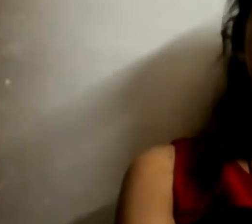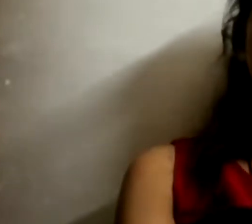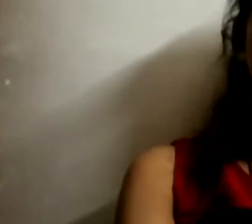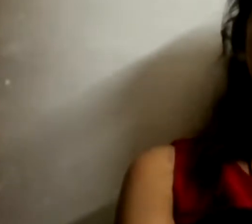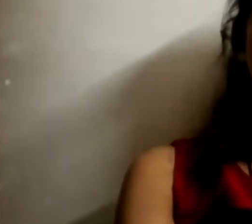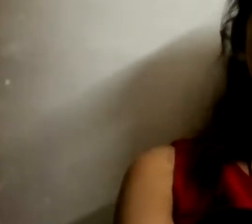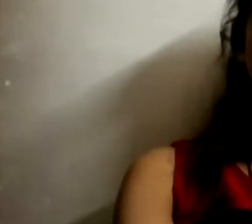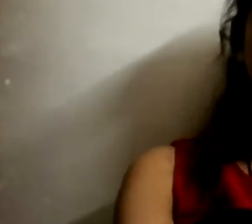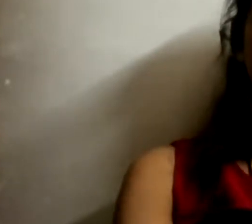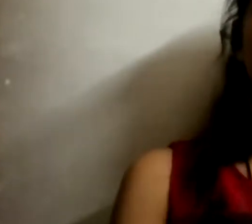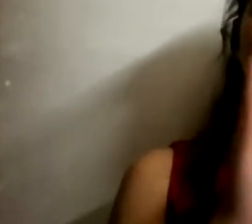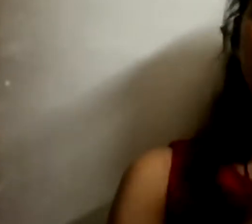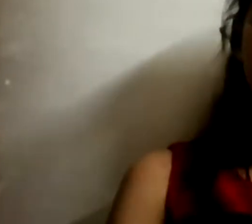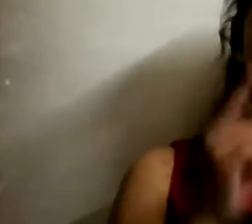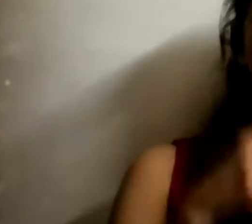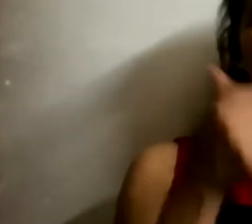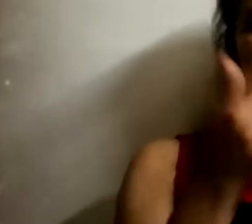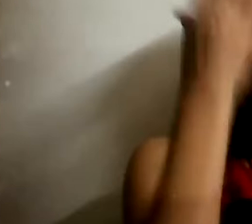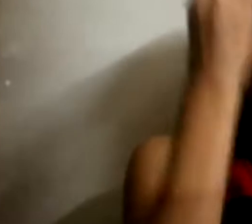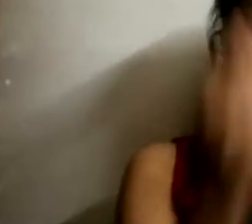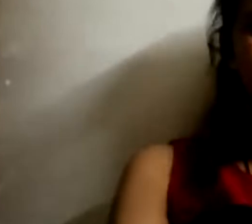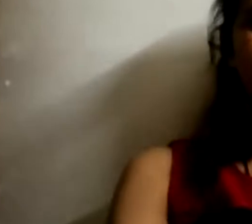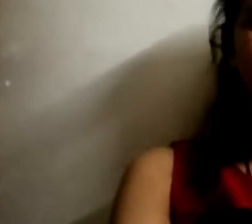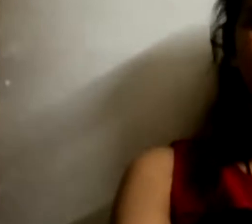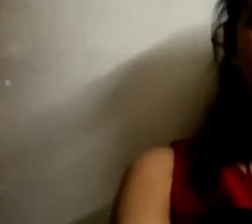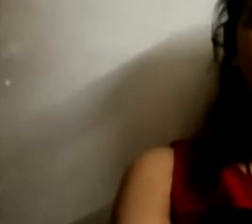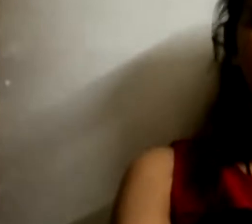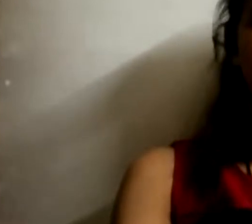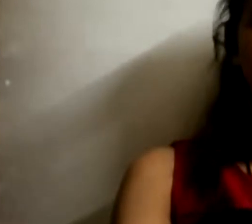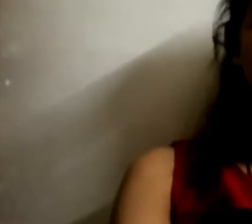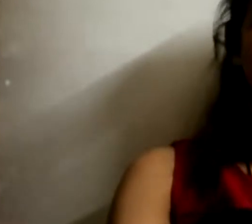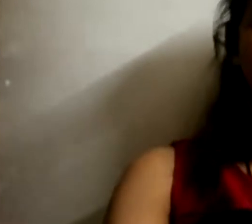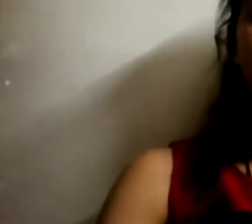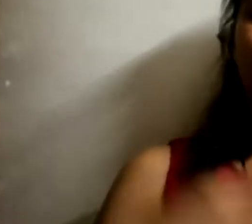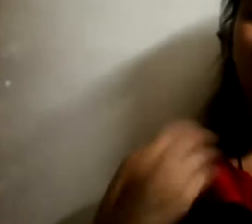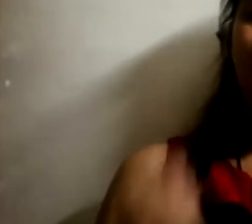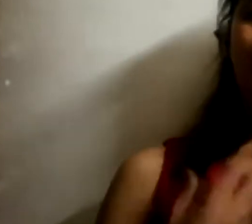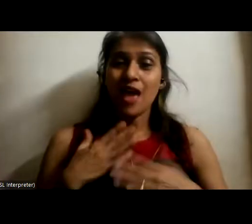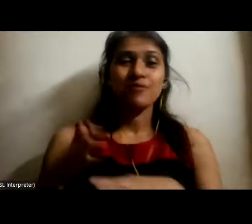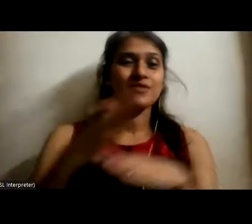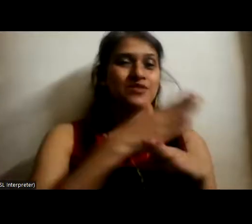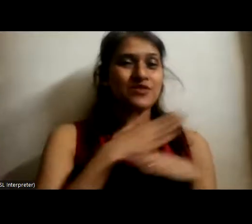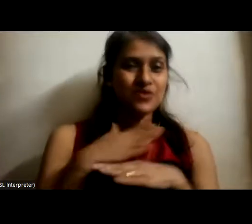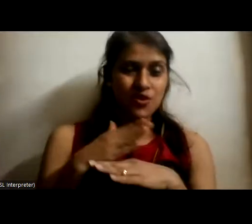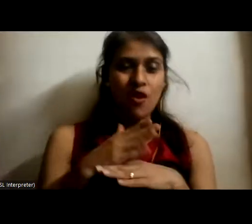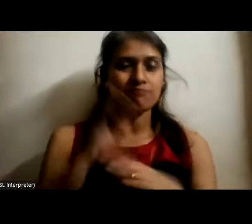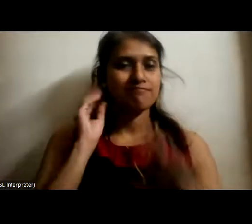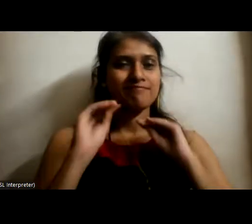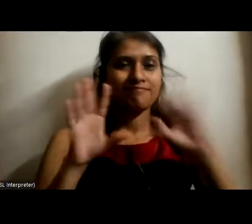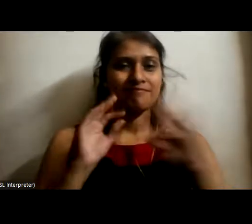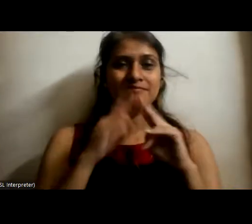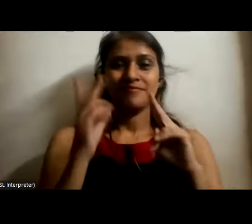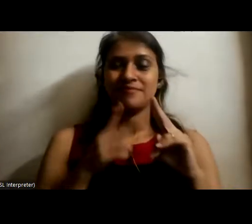Namaskar and good evening. I'm delighted to be with all of you and share a few insights.